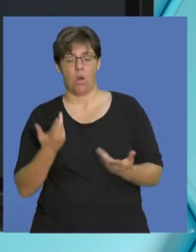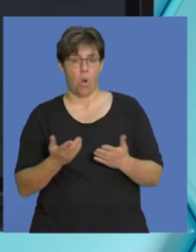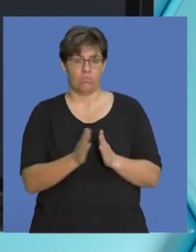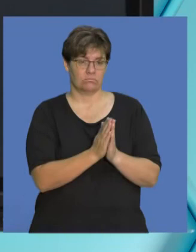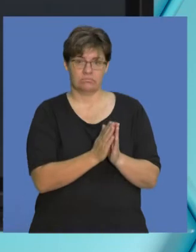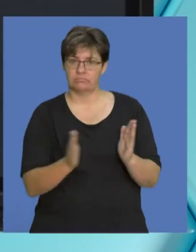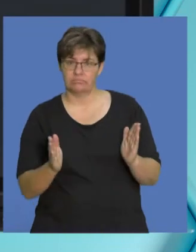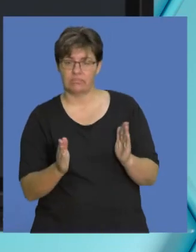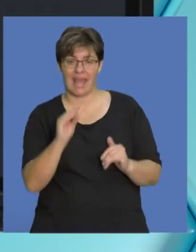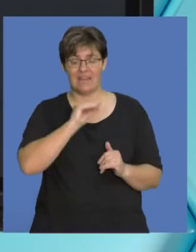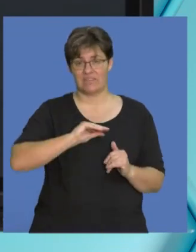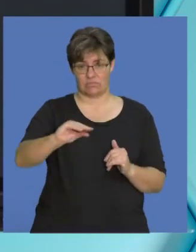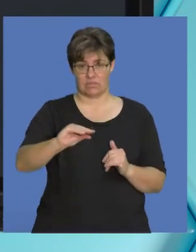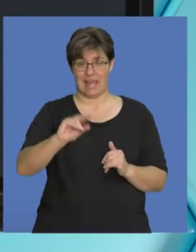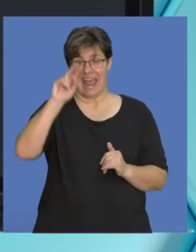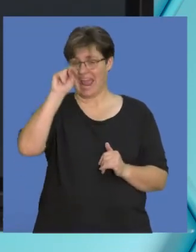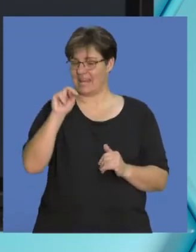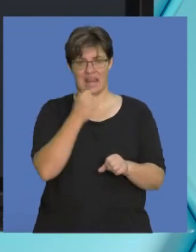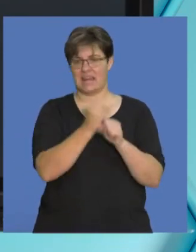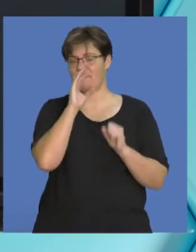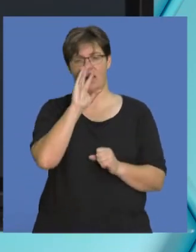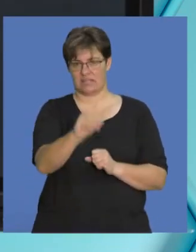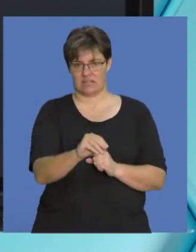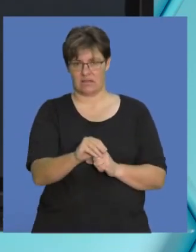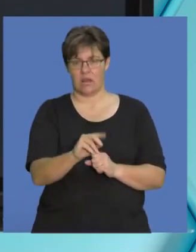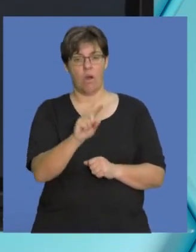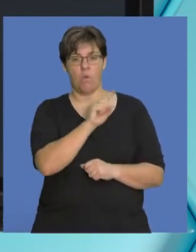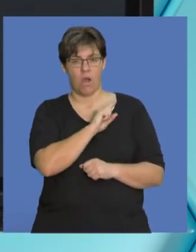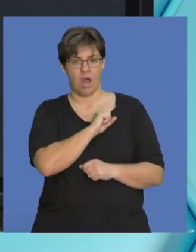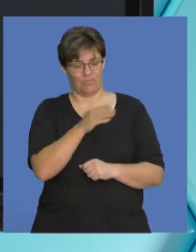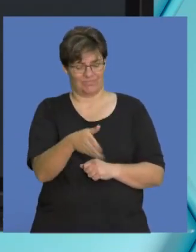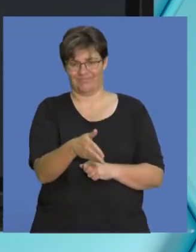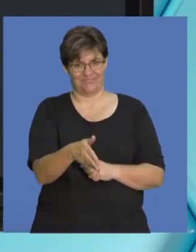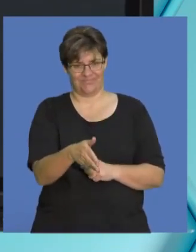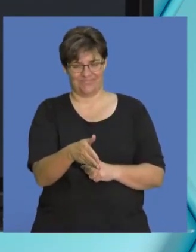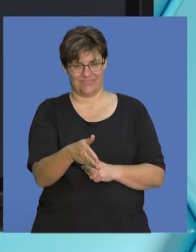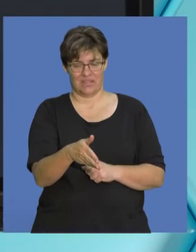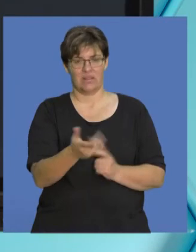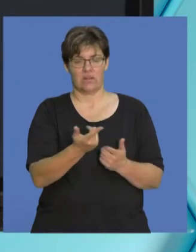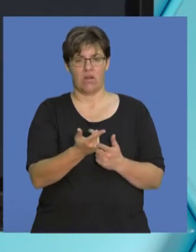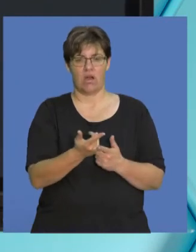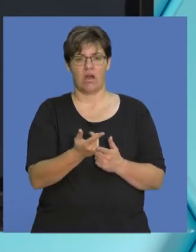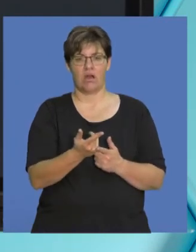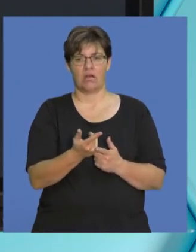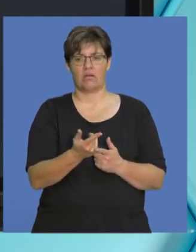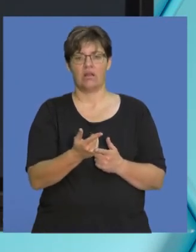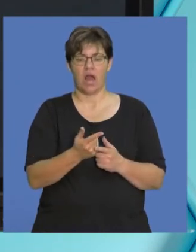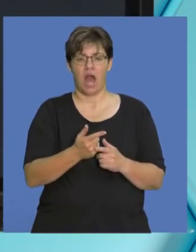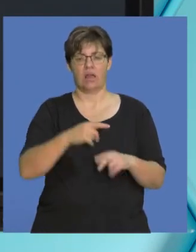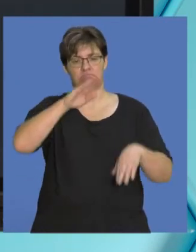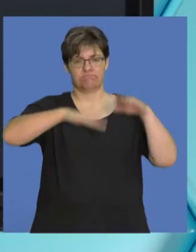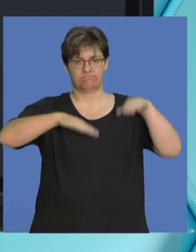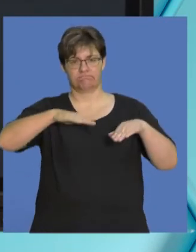the duration of the investment, the end part, because we're not yet there. We're not dealing with, there's what we call